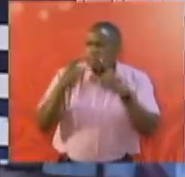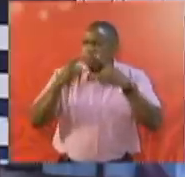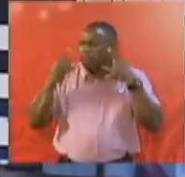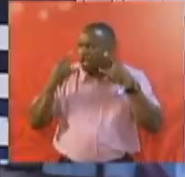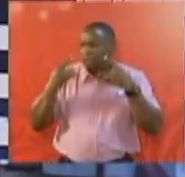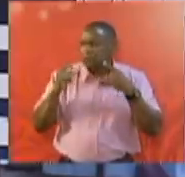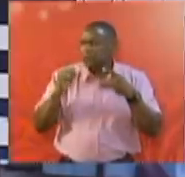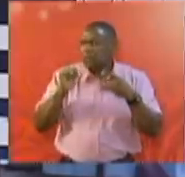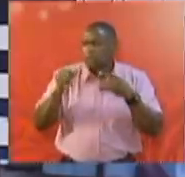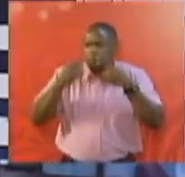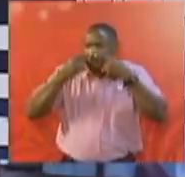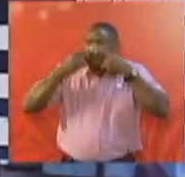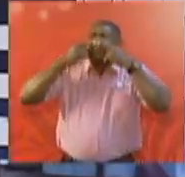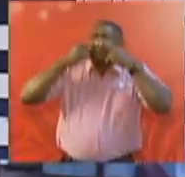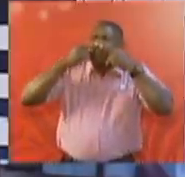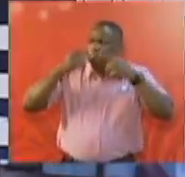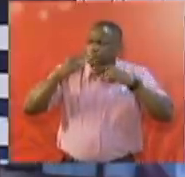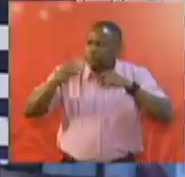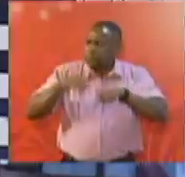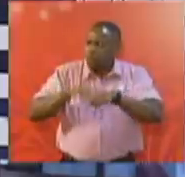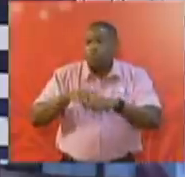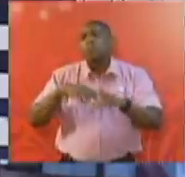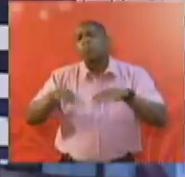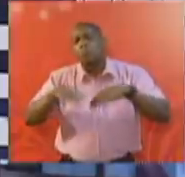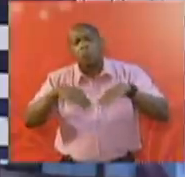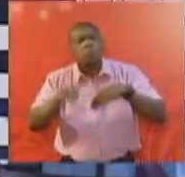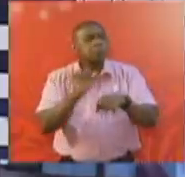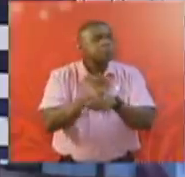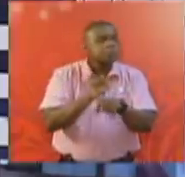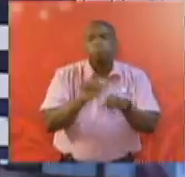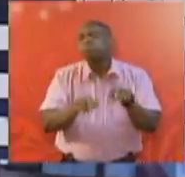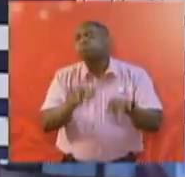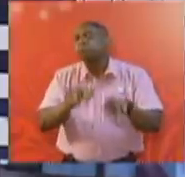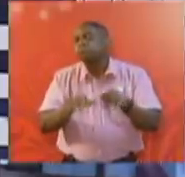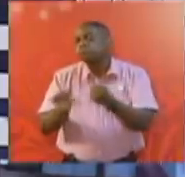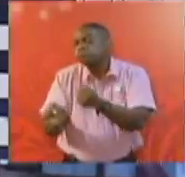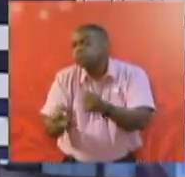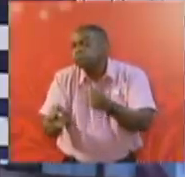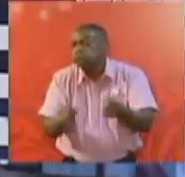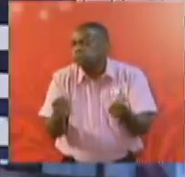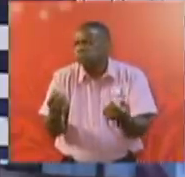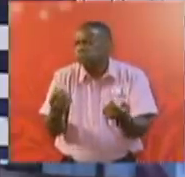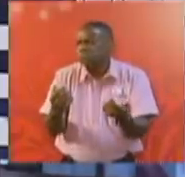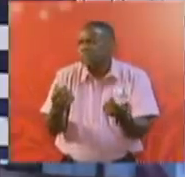asthmatic, cut down the chances of you getting the infection in the first place. Don't sacrifice comfort.